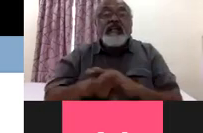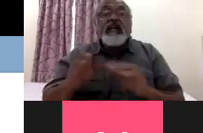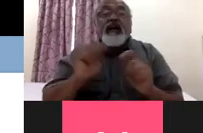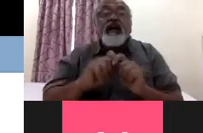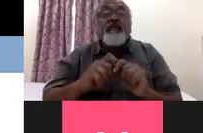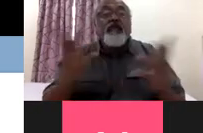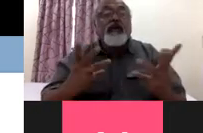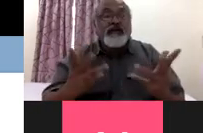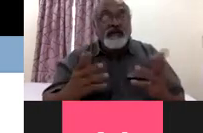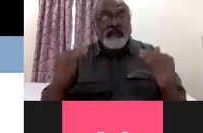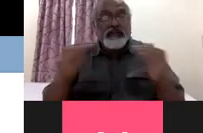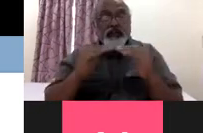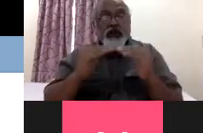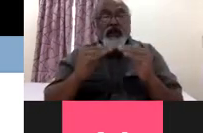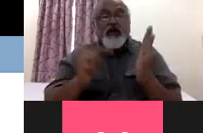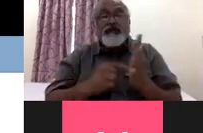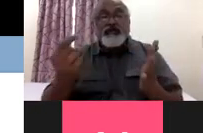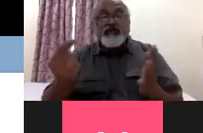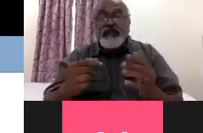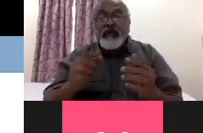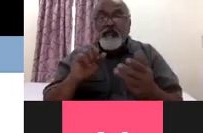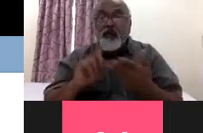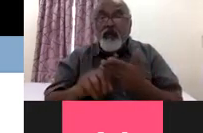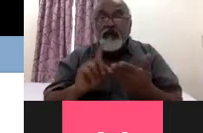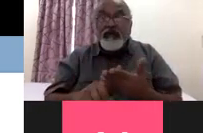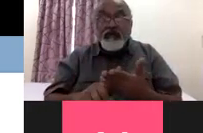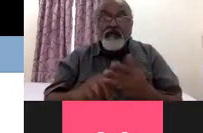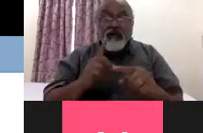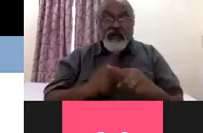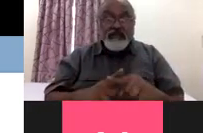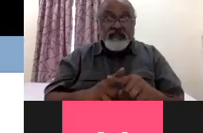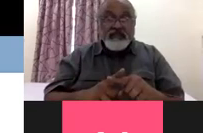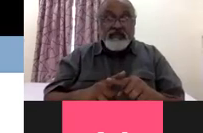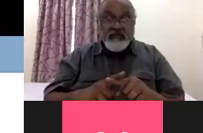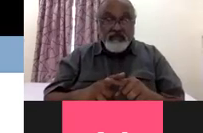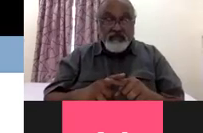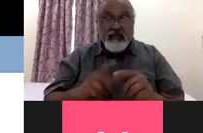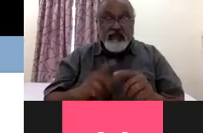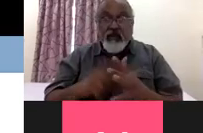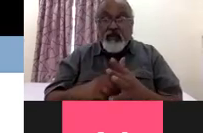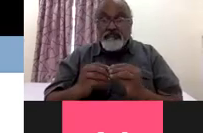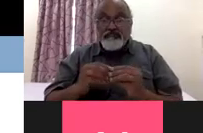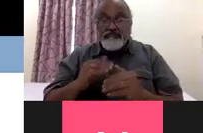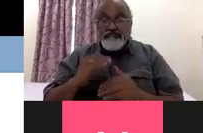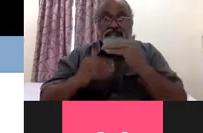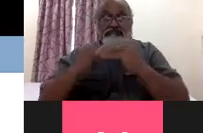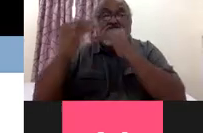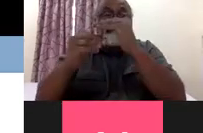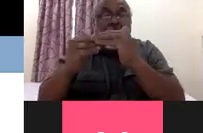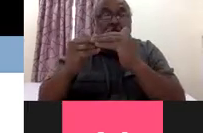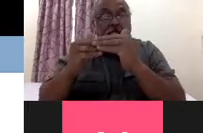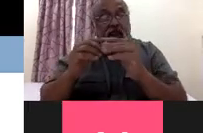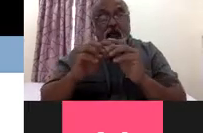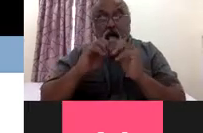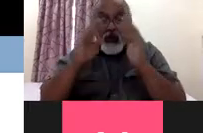That person, that liaison officer, is accountable. Usually a senior HR staff hota hai. And all the HR policies,